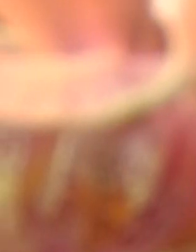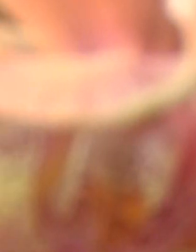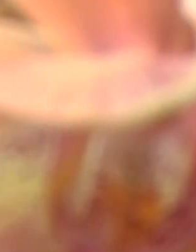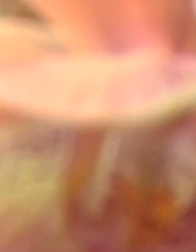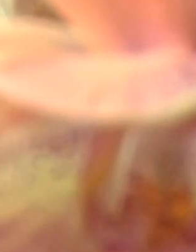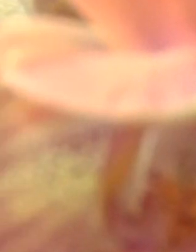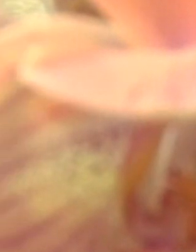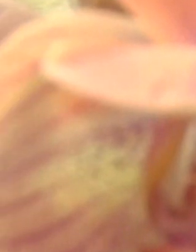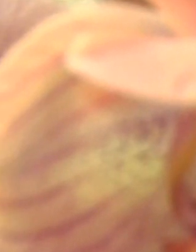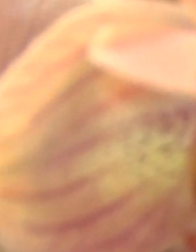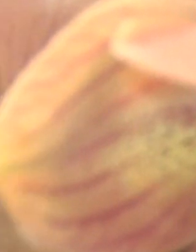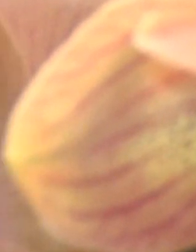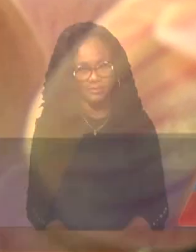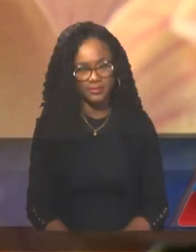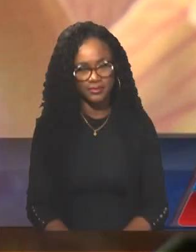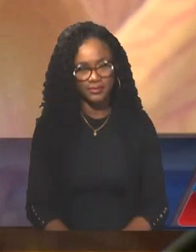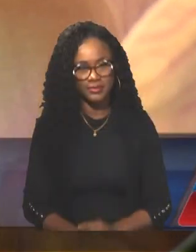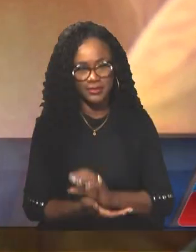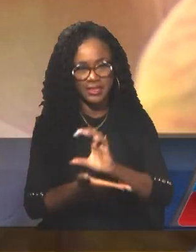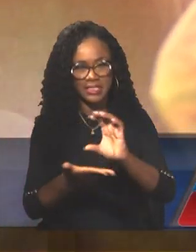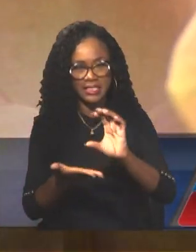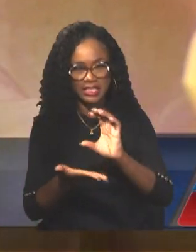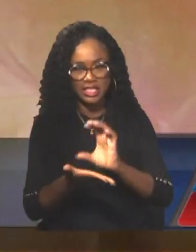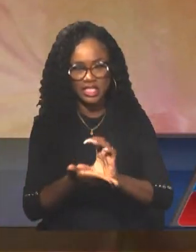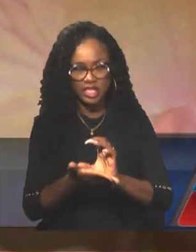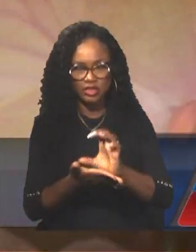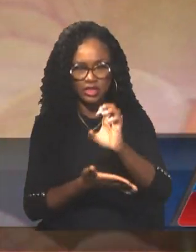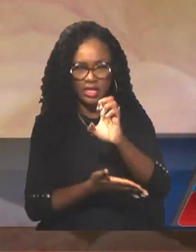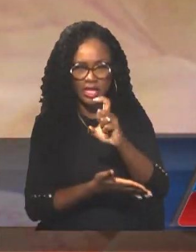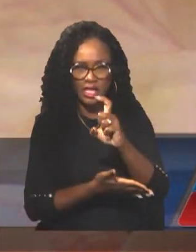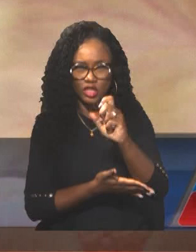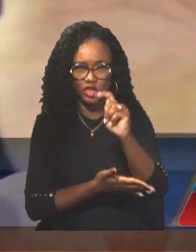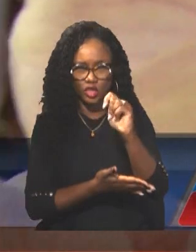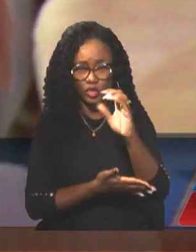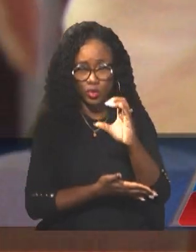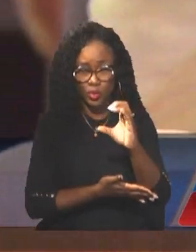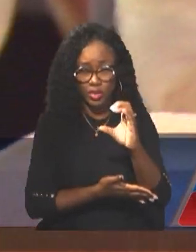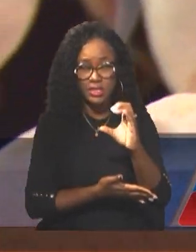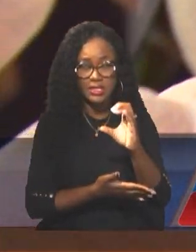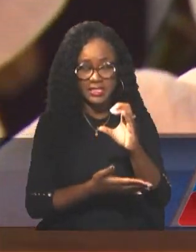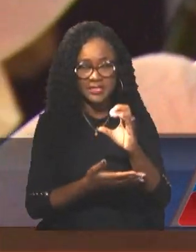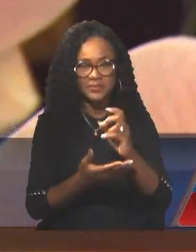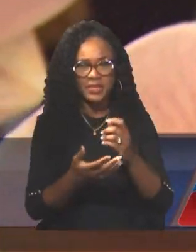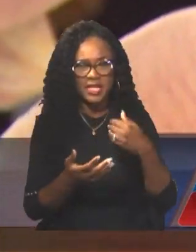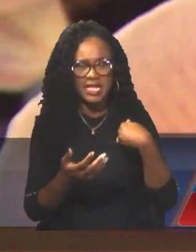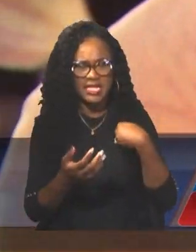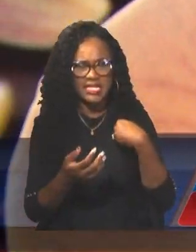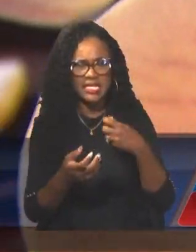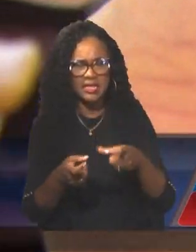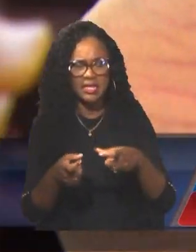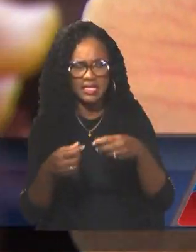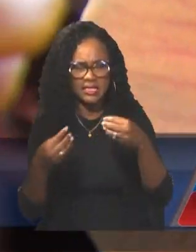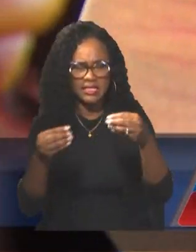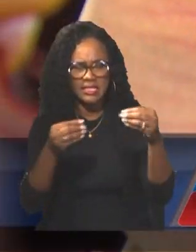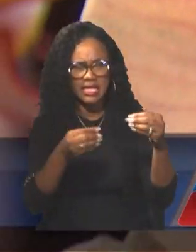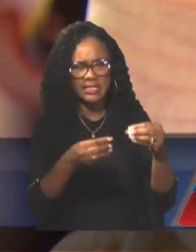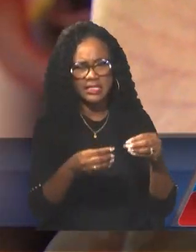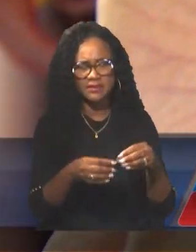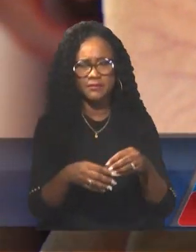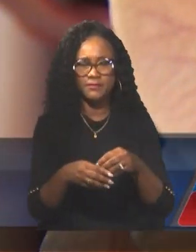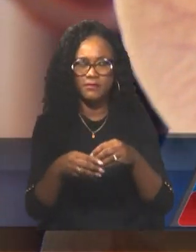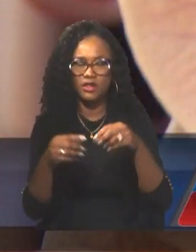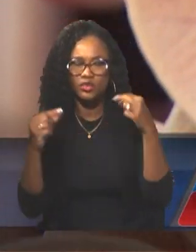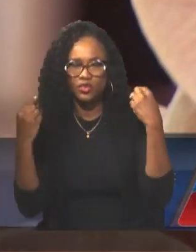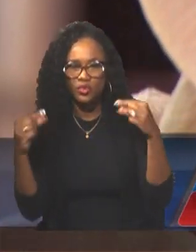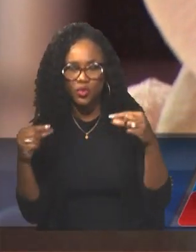Central Exotic Orchids has positioned itself as a specialized supplier of quality orchids locally, supplying several major supermarket chains